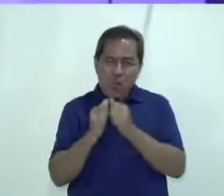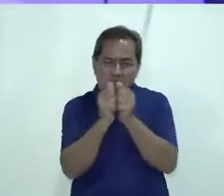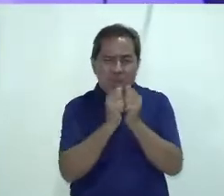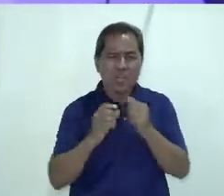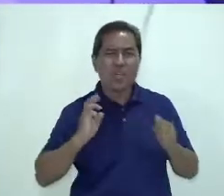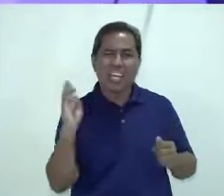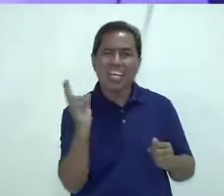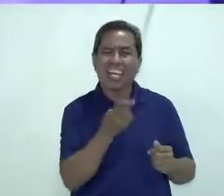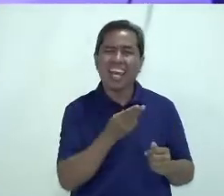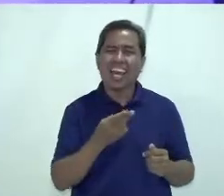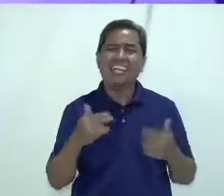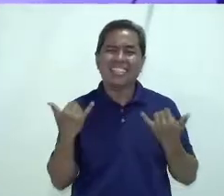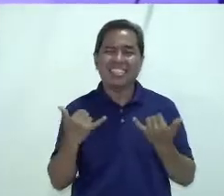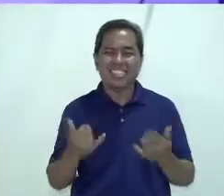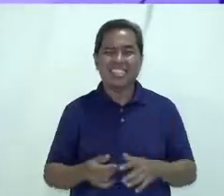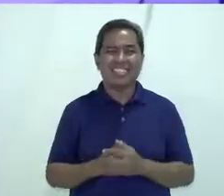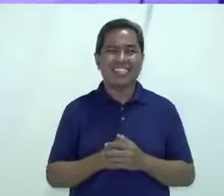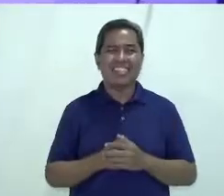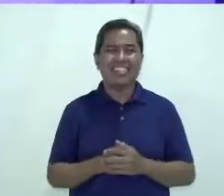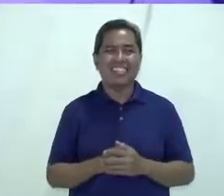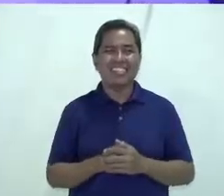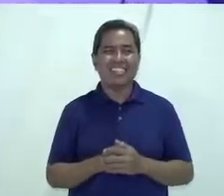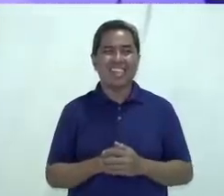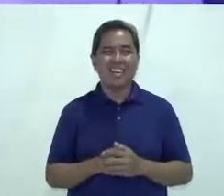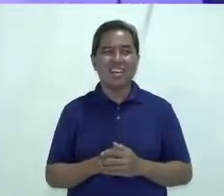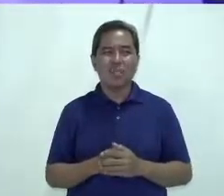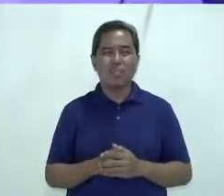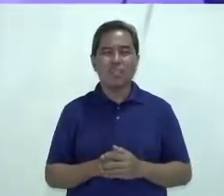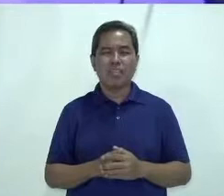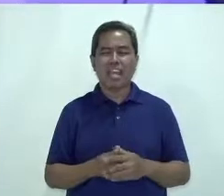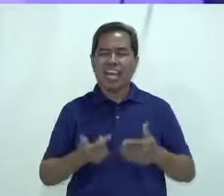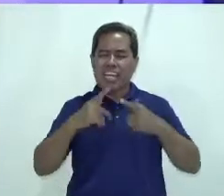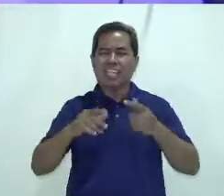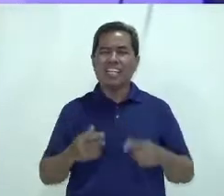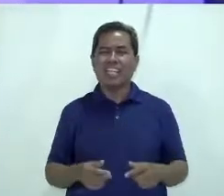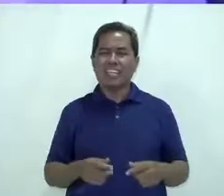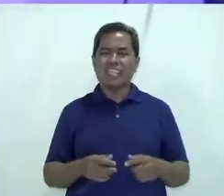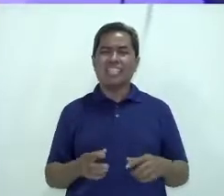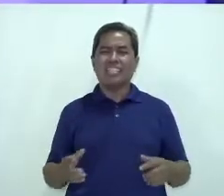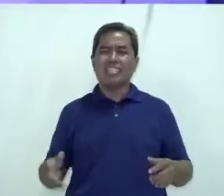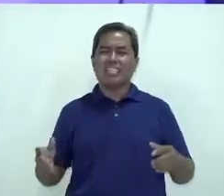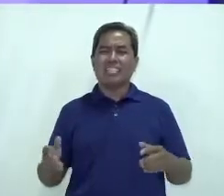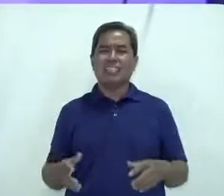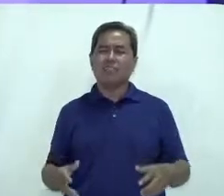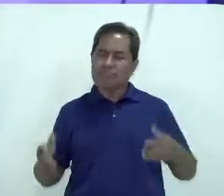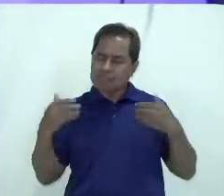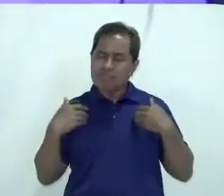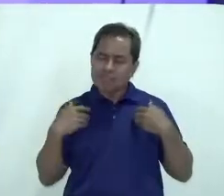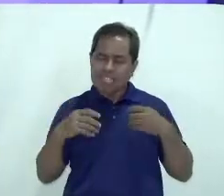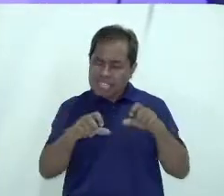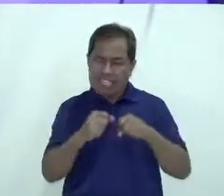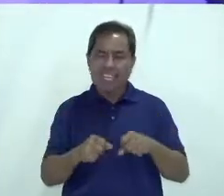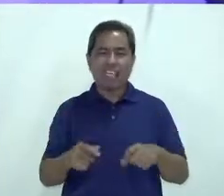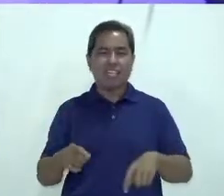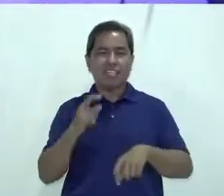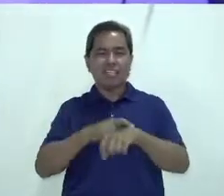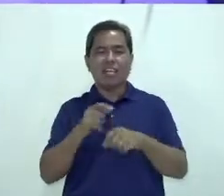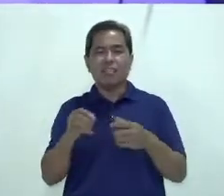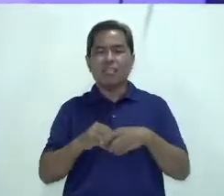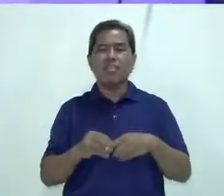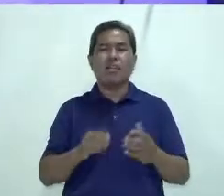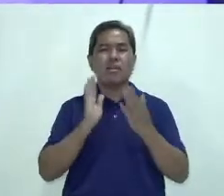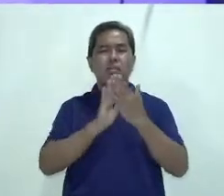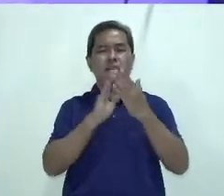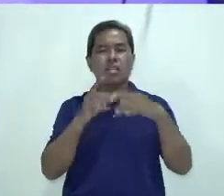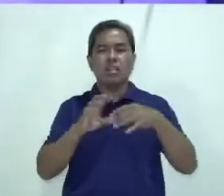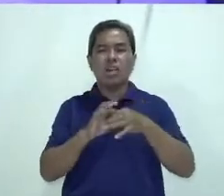down. Just relax. Have a good time in the presence of the Lord. I believe He will do something great today. And again, for those who